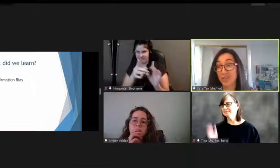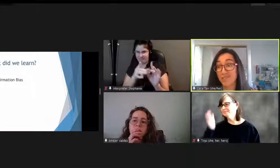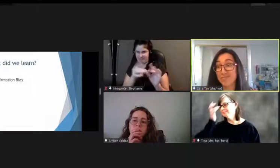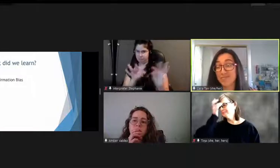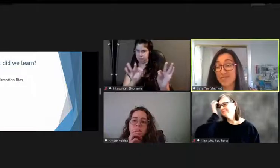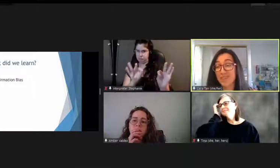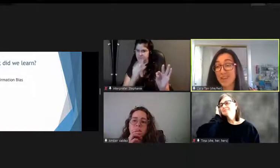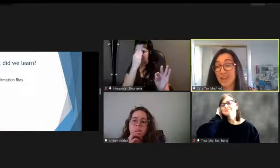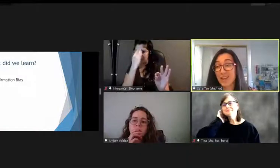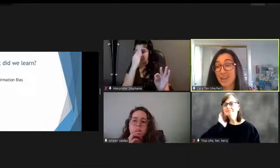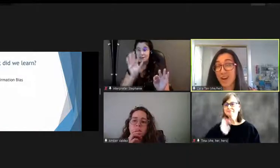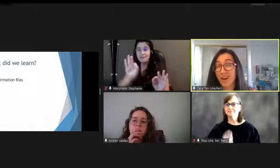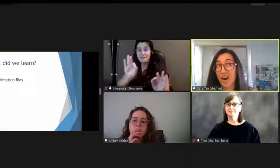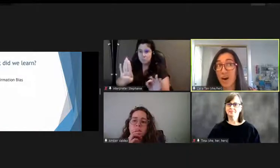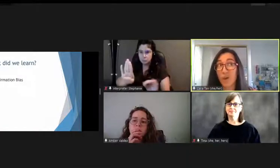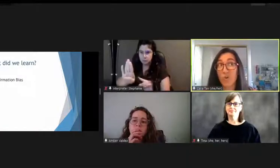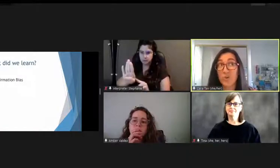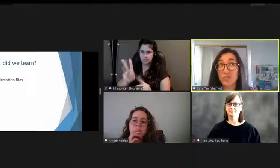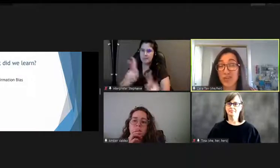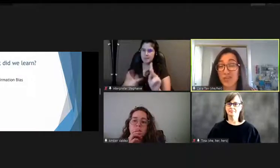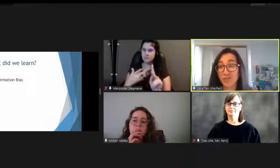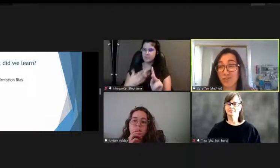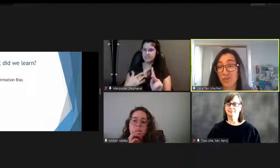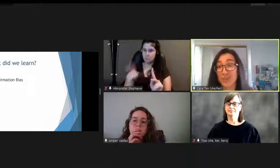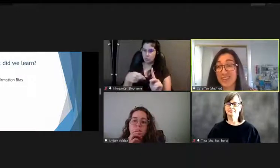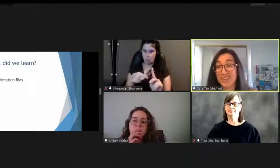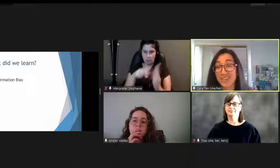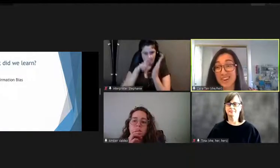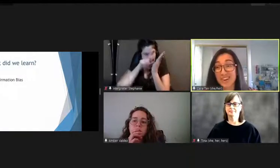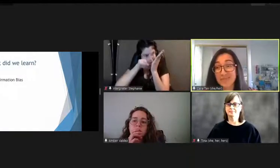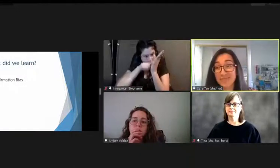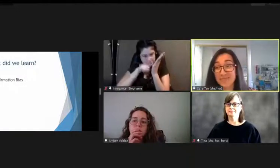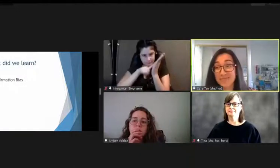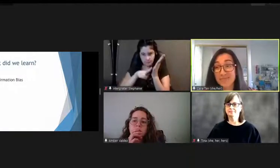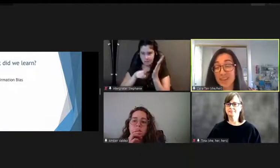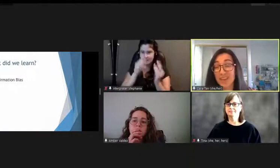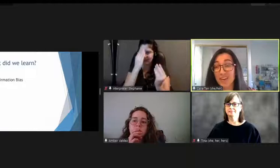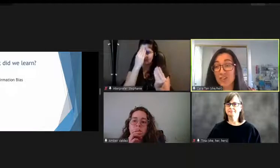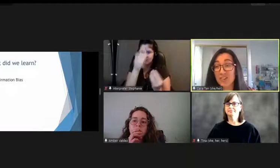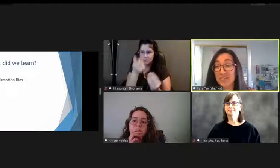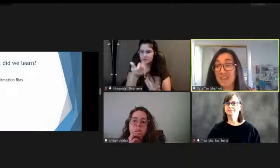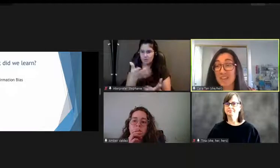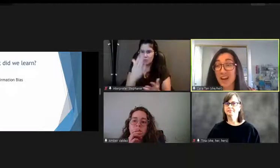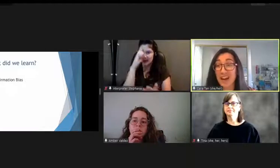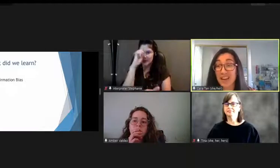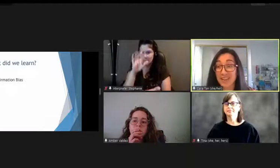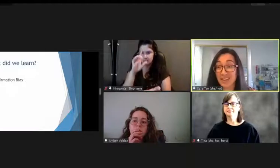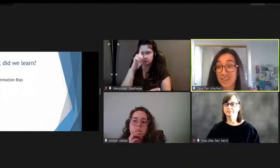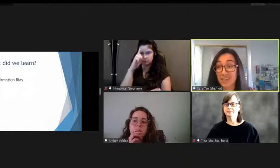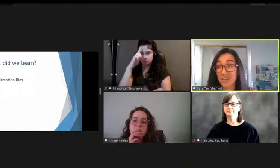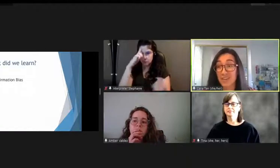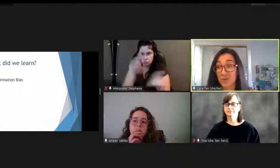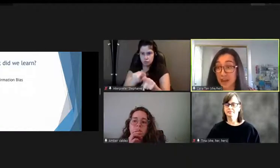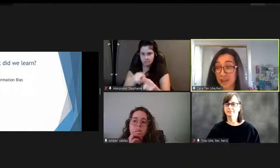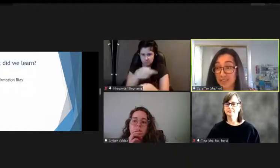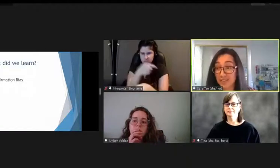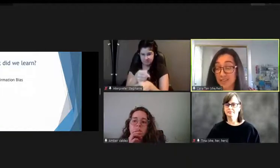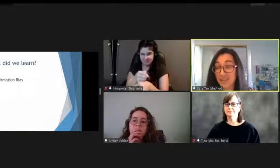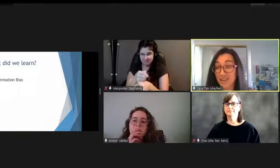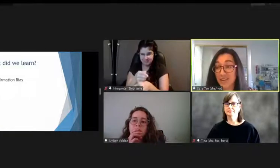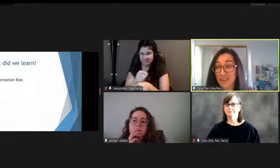agree with. Almost all of our social media does that. it actually is designed to do